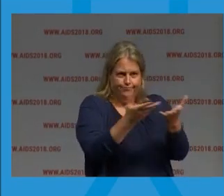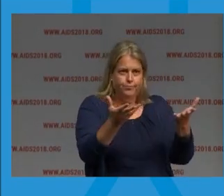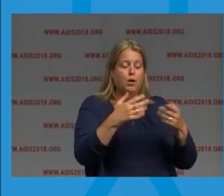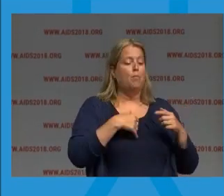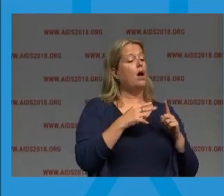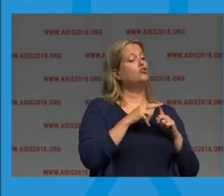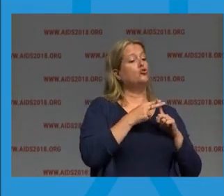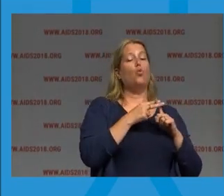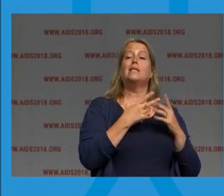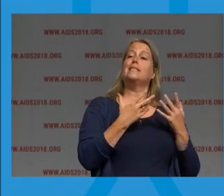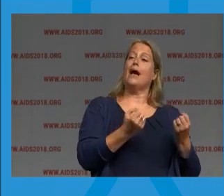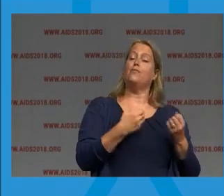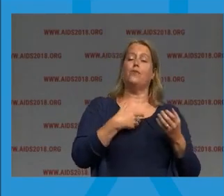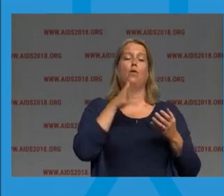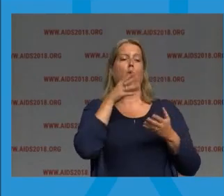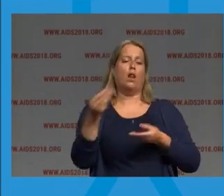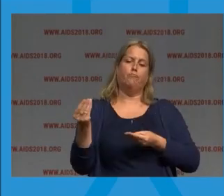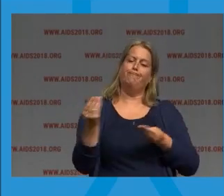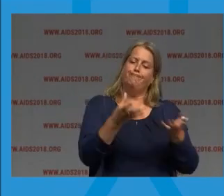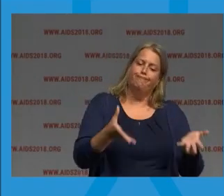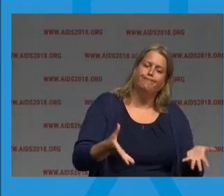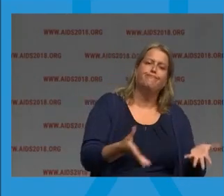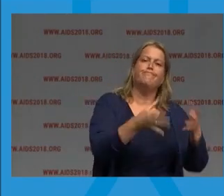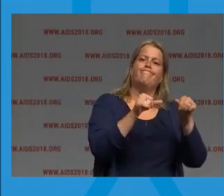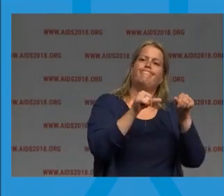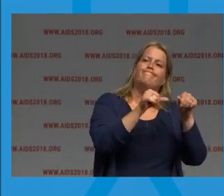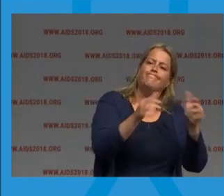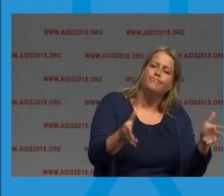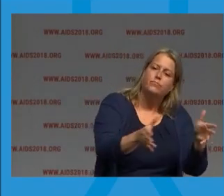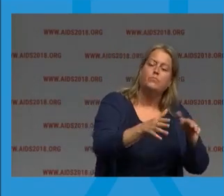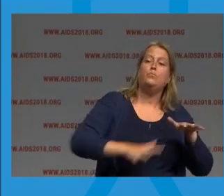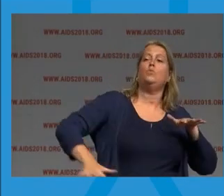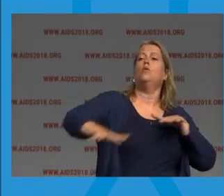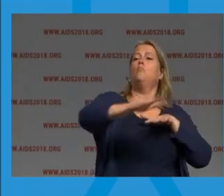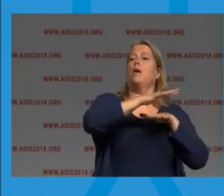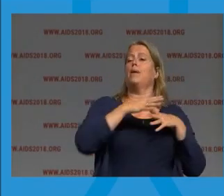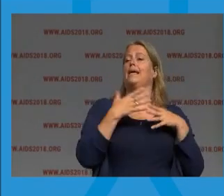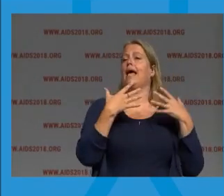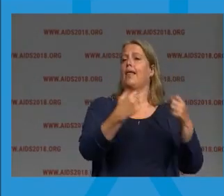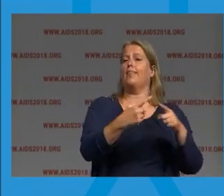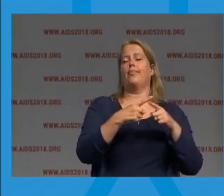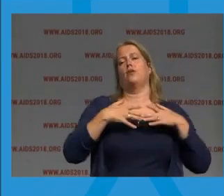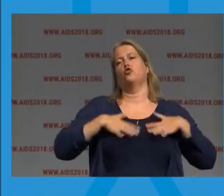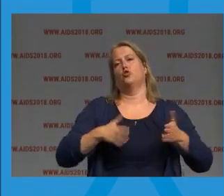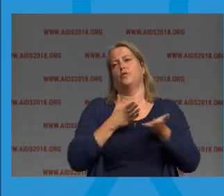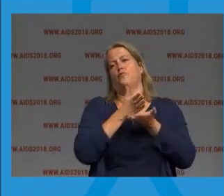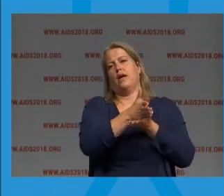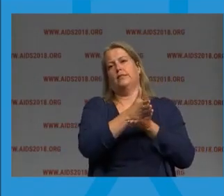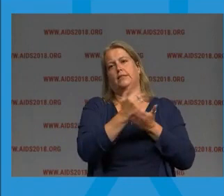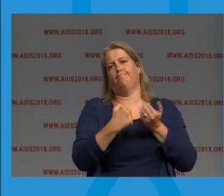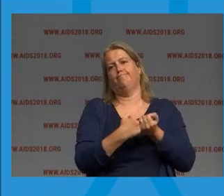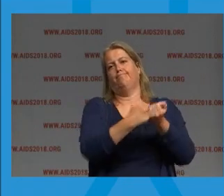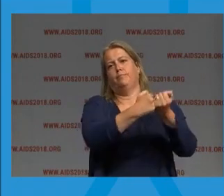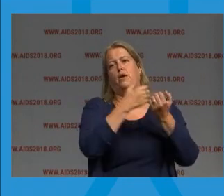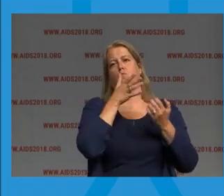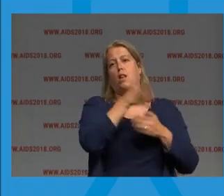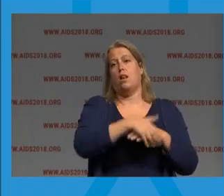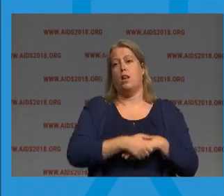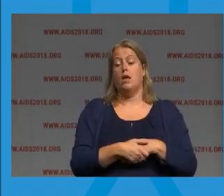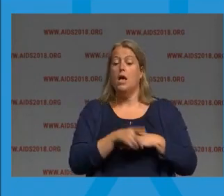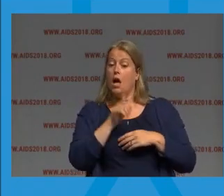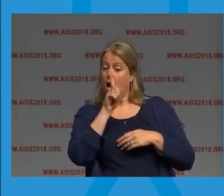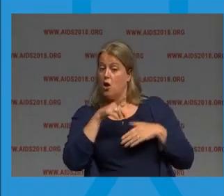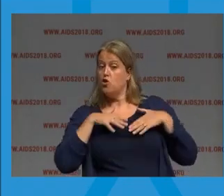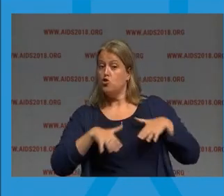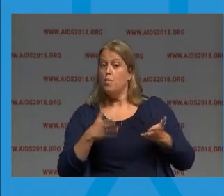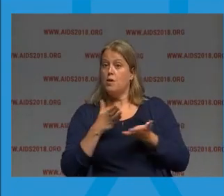our disposal to press for approaches rooted in public health evidence and human rights. And let me reiterate the point about human